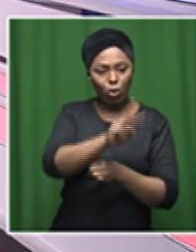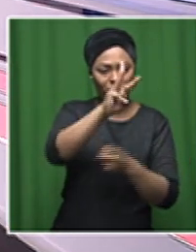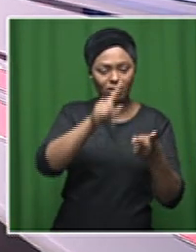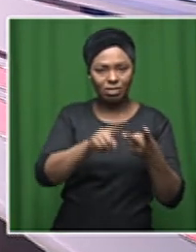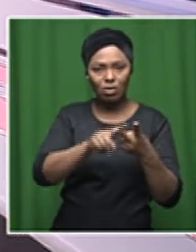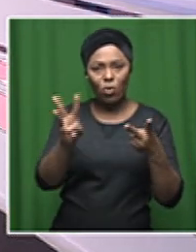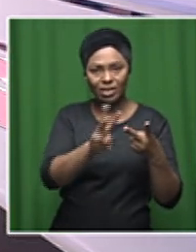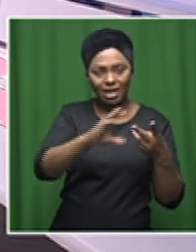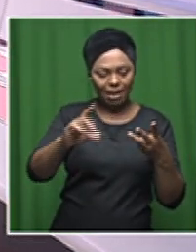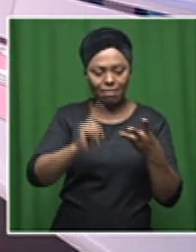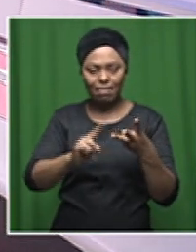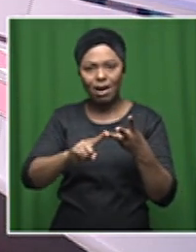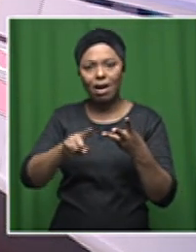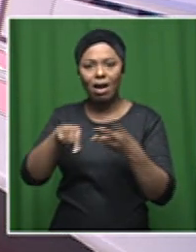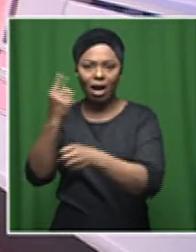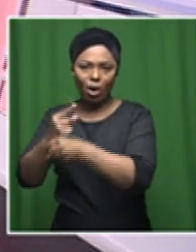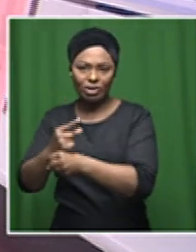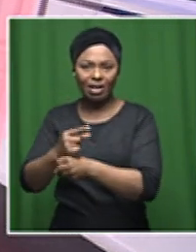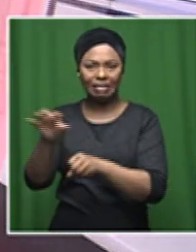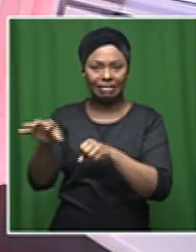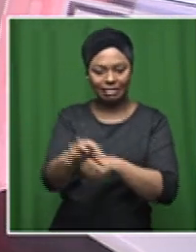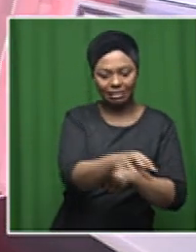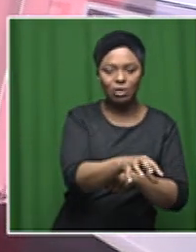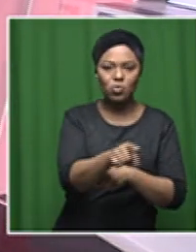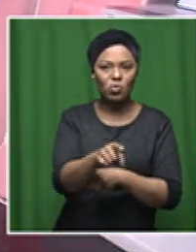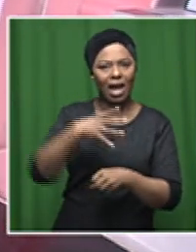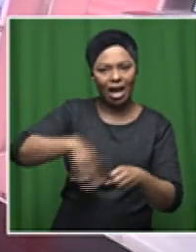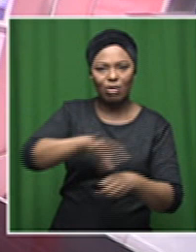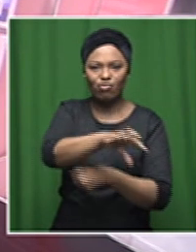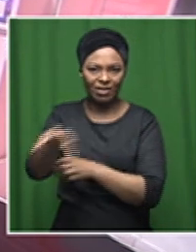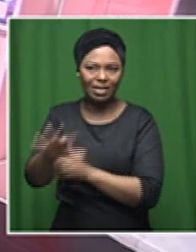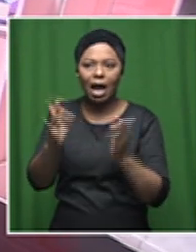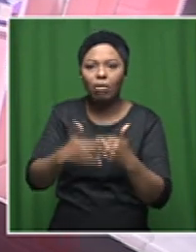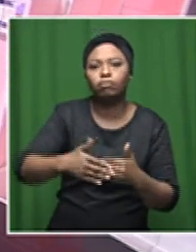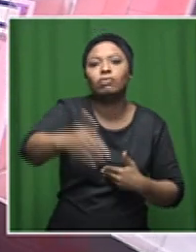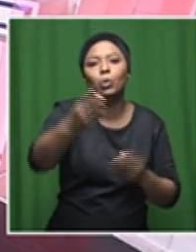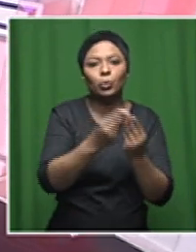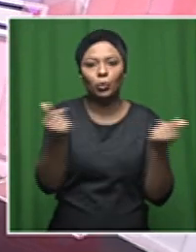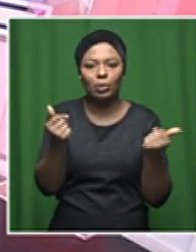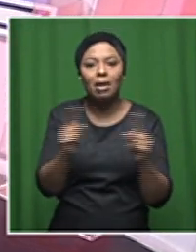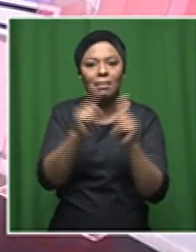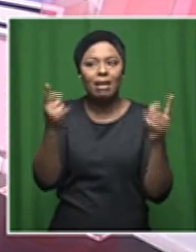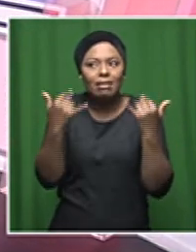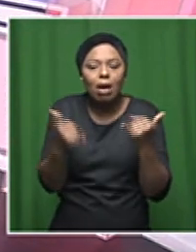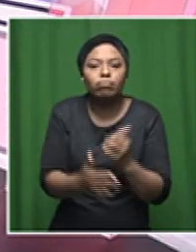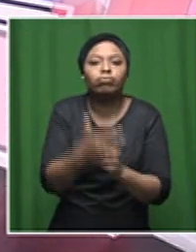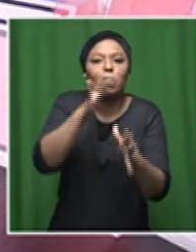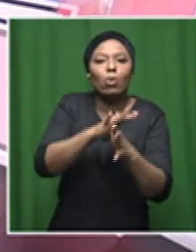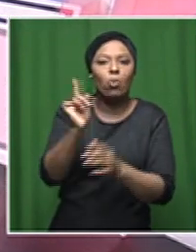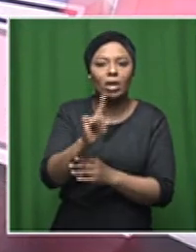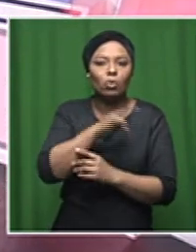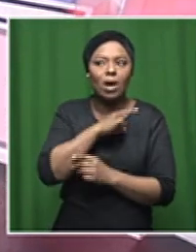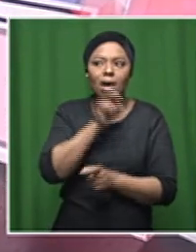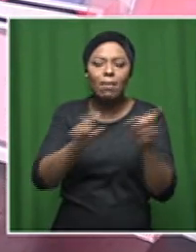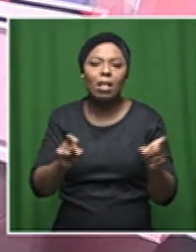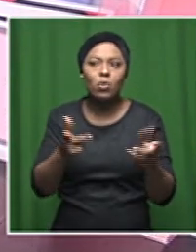and all the other provinces, and what we could find ourselves in the near future. Most importantly is what is on the ground, what the patients actually